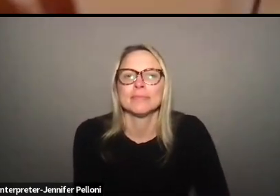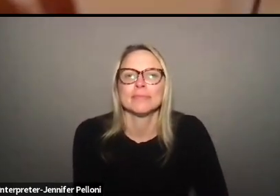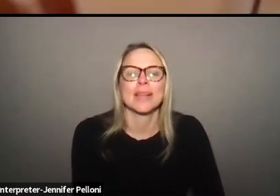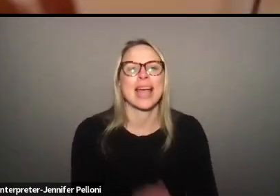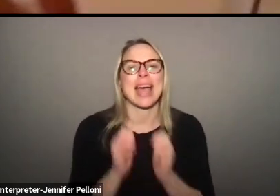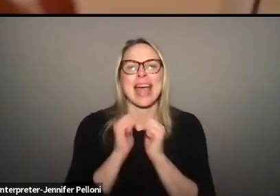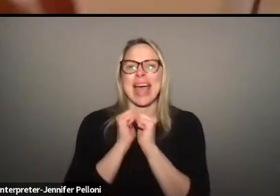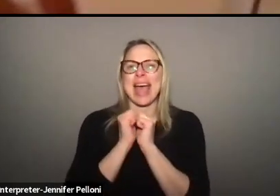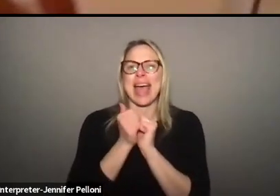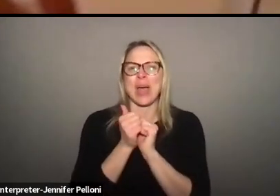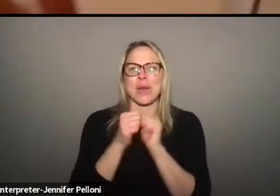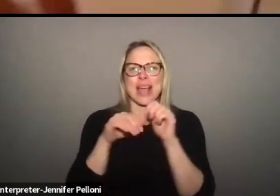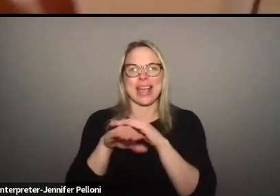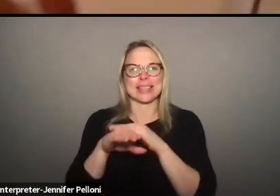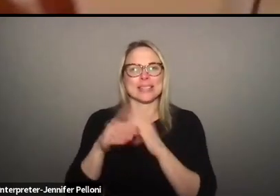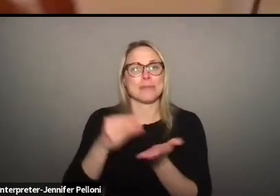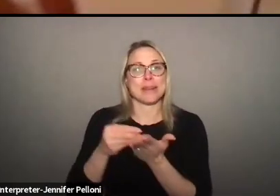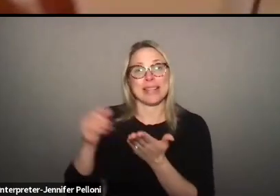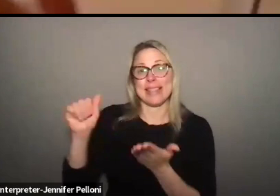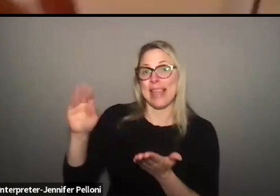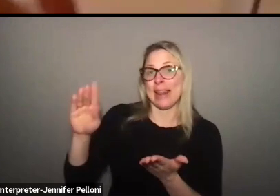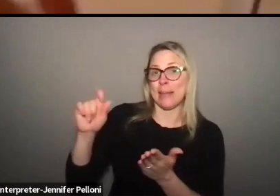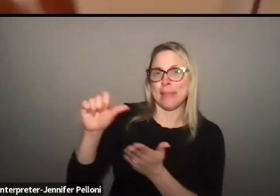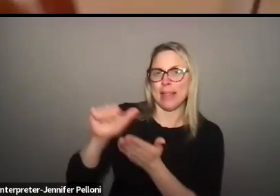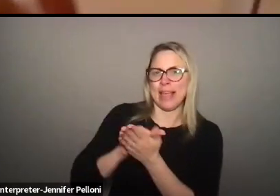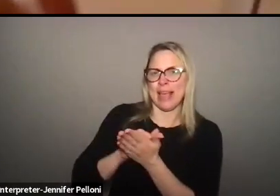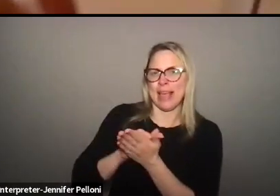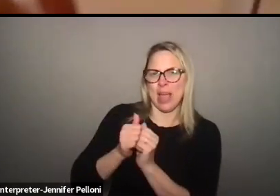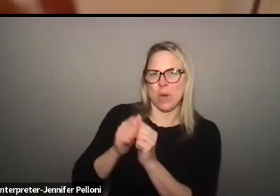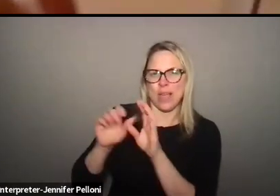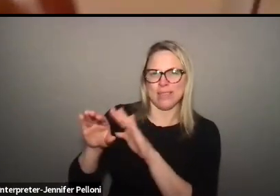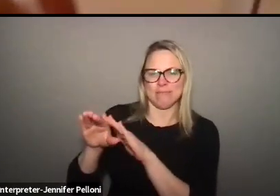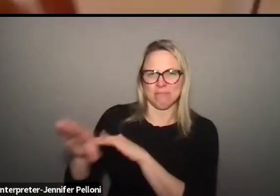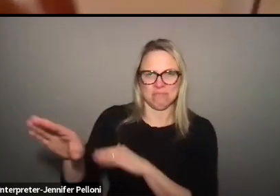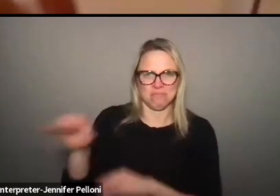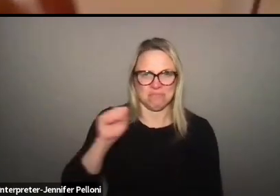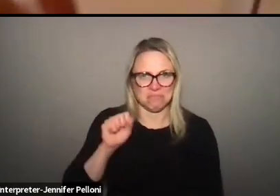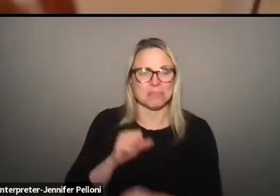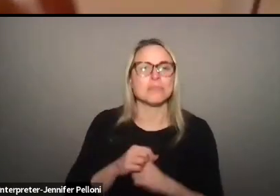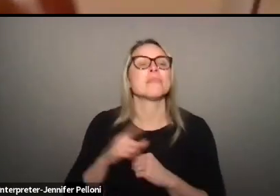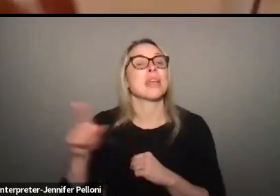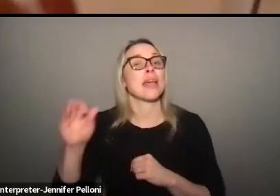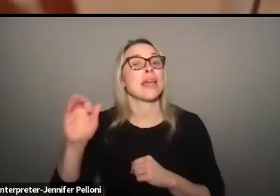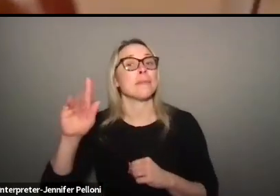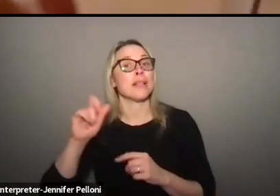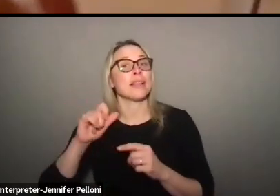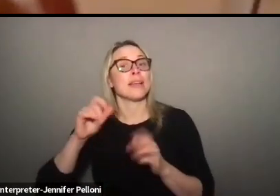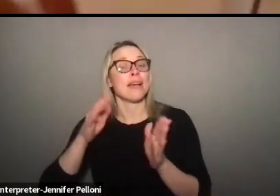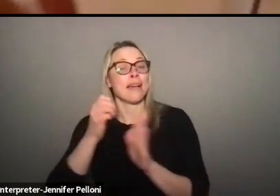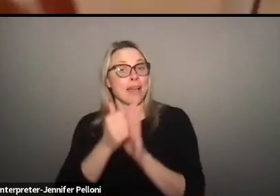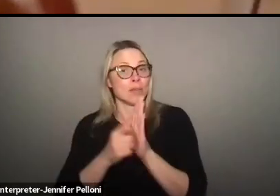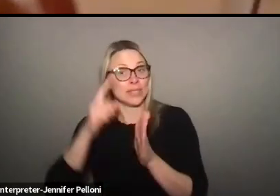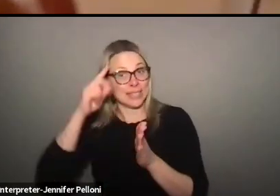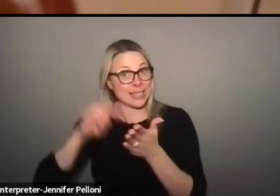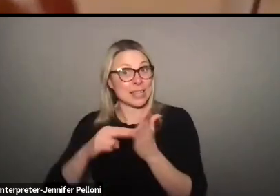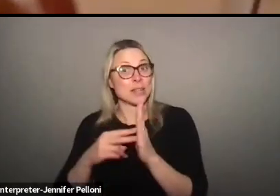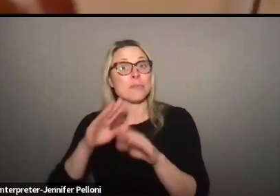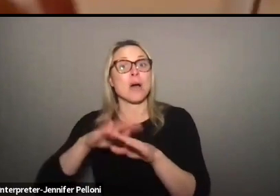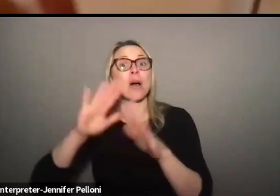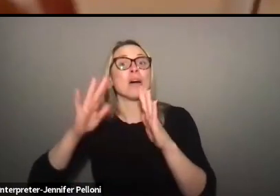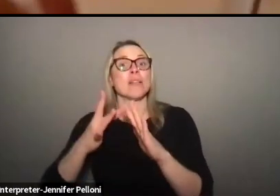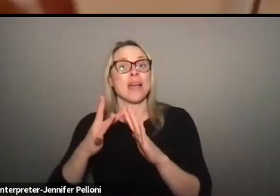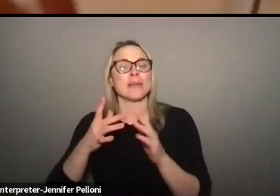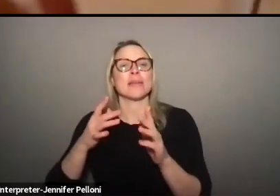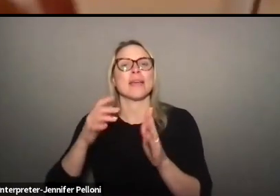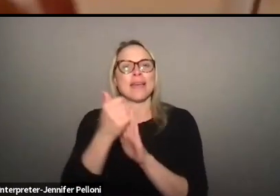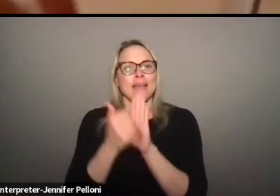How do I access the money in my Able account? Well, Able accounts are intended to be an online account